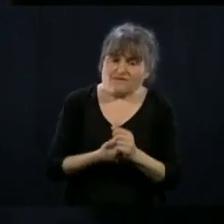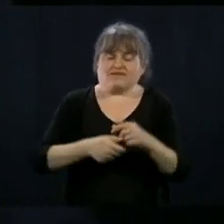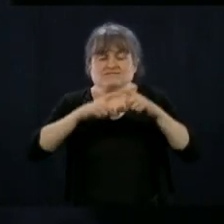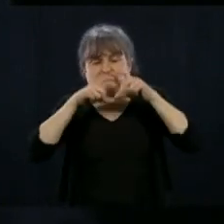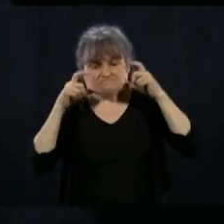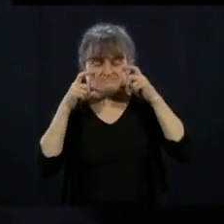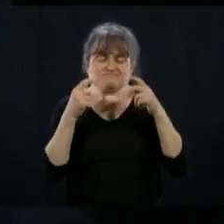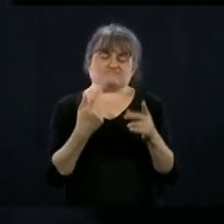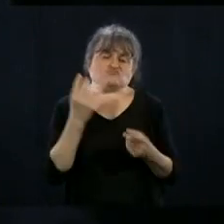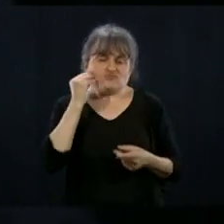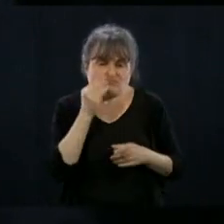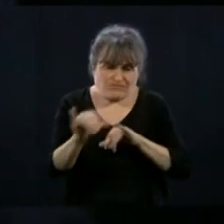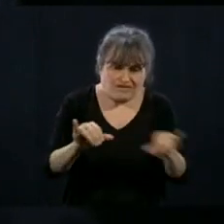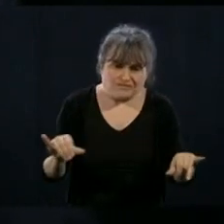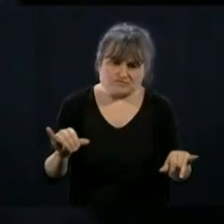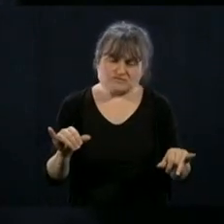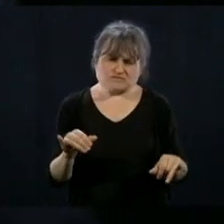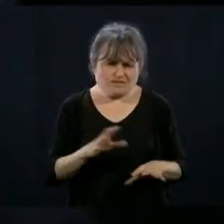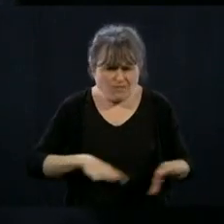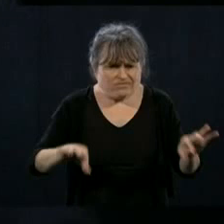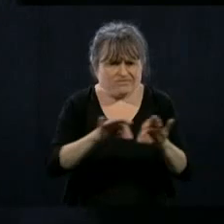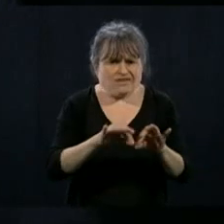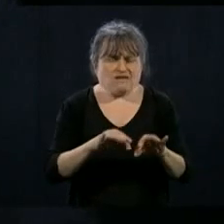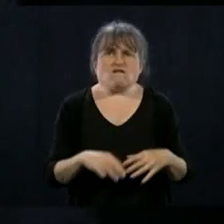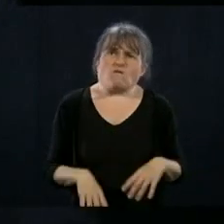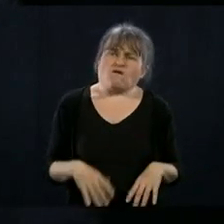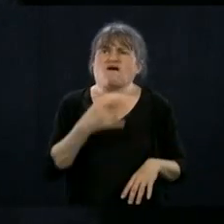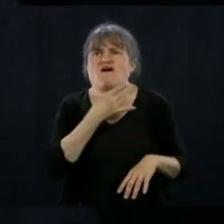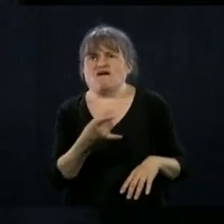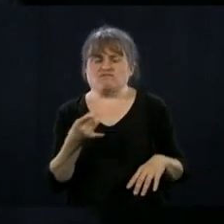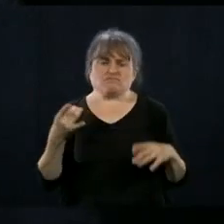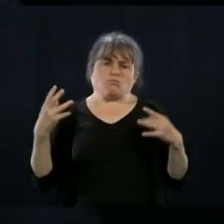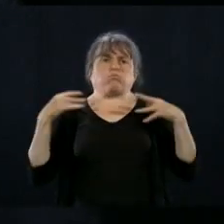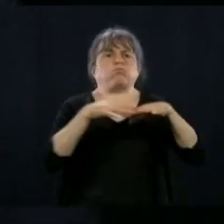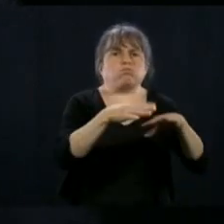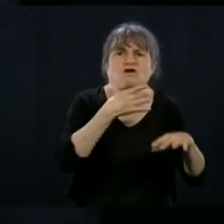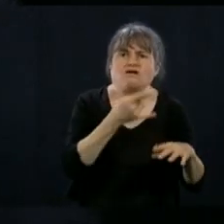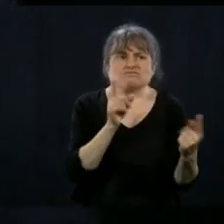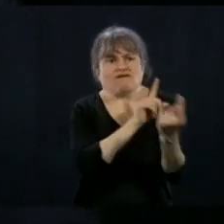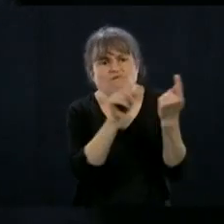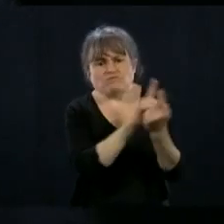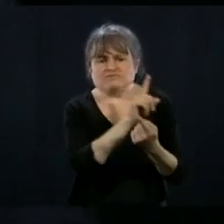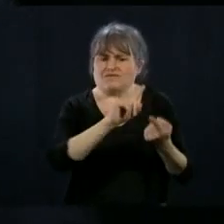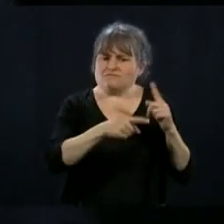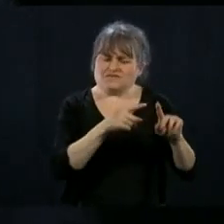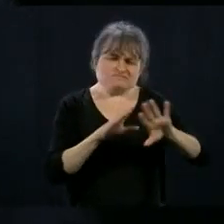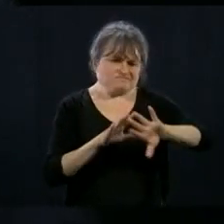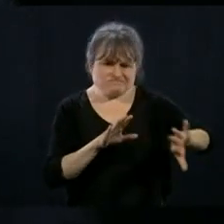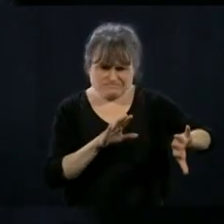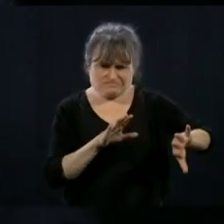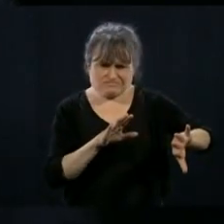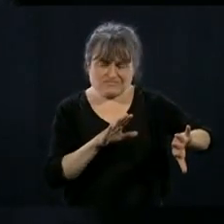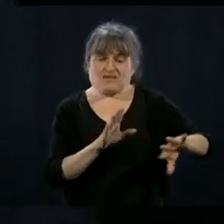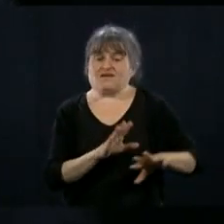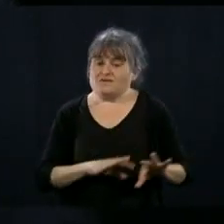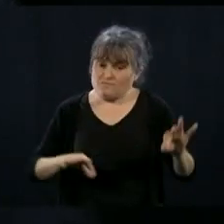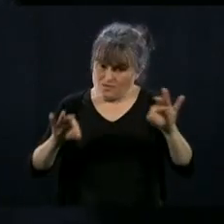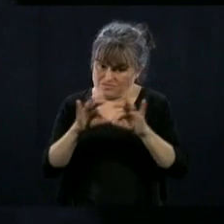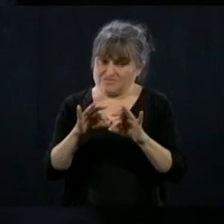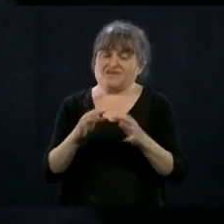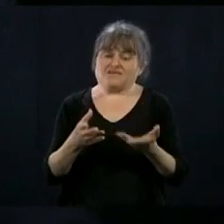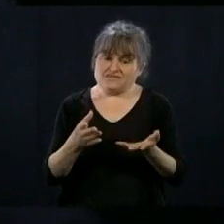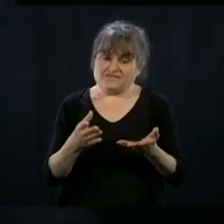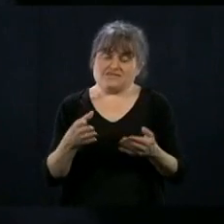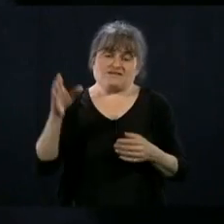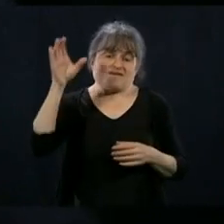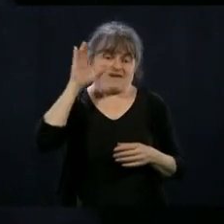because if we cannot deconfine, particularly in Montreal, we will continue